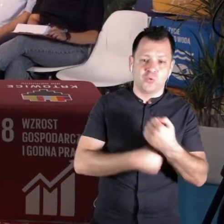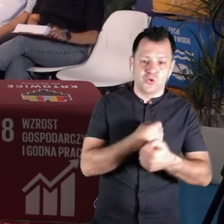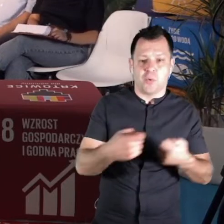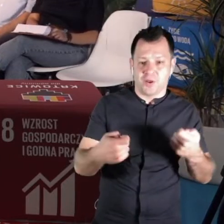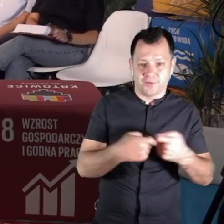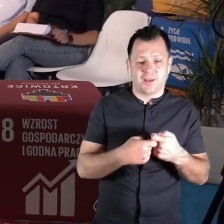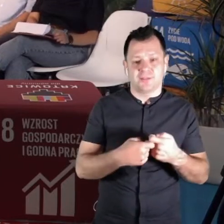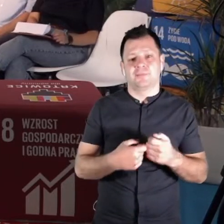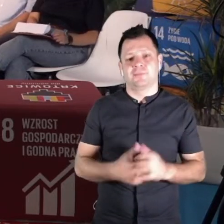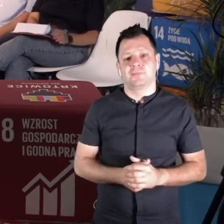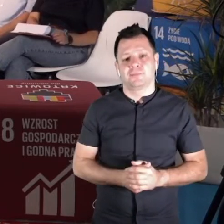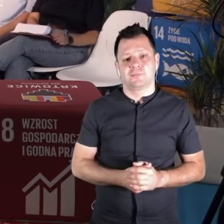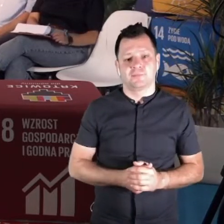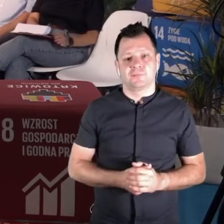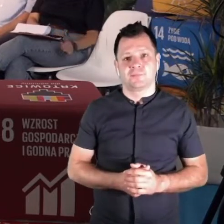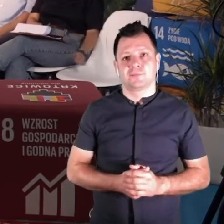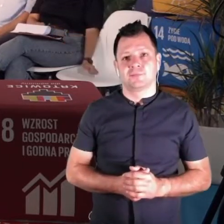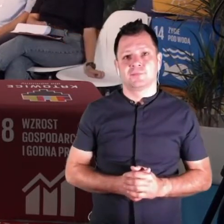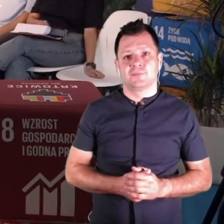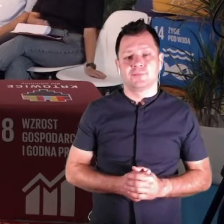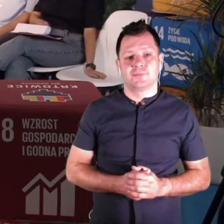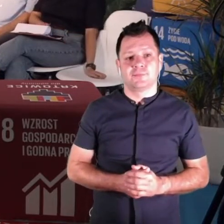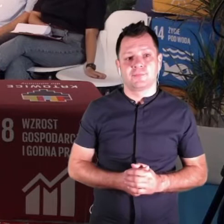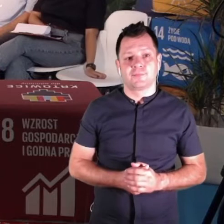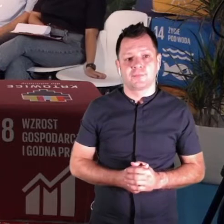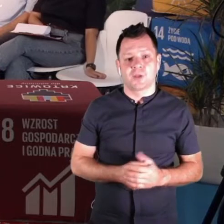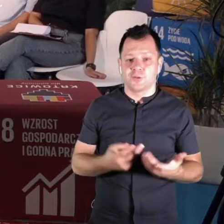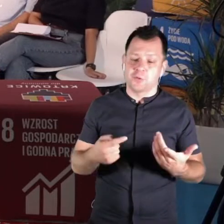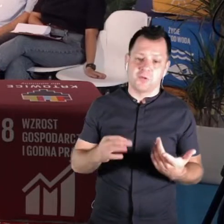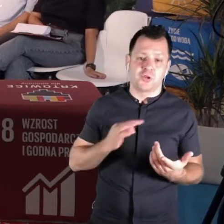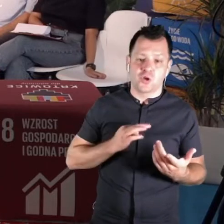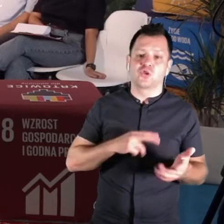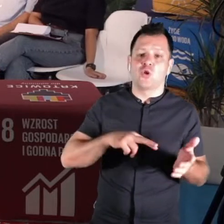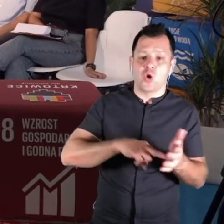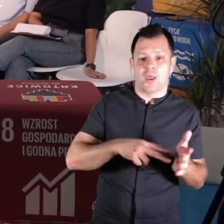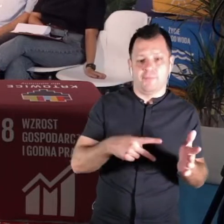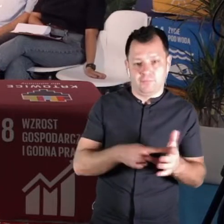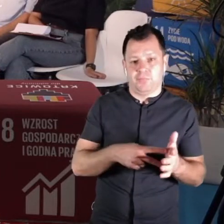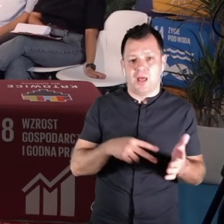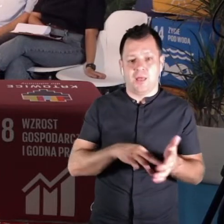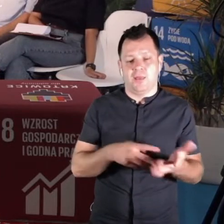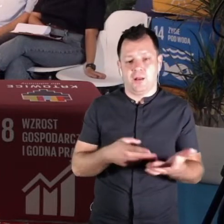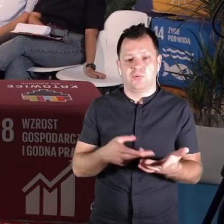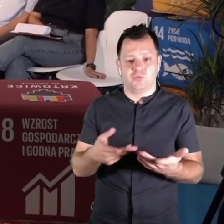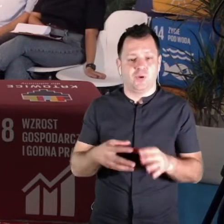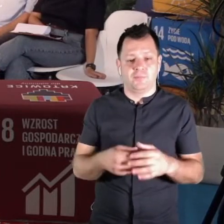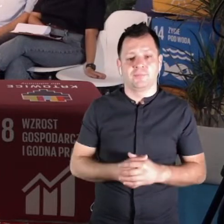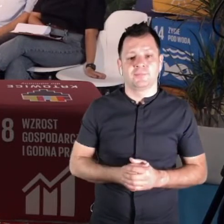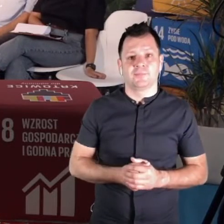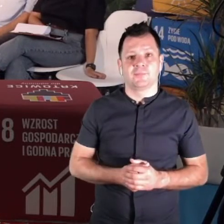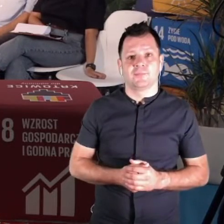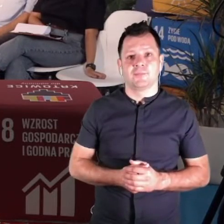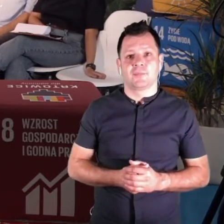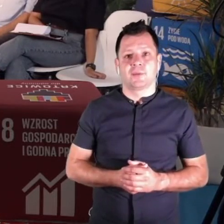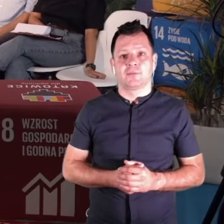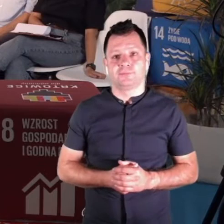own solution and make their own plans. Another one, teams need synergy. Yeah, it's also really obvious,